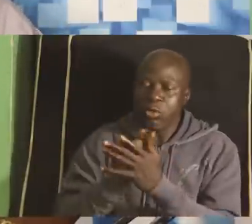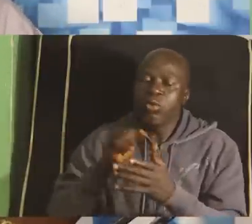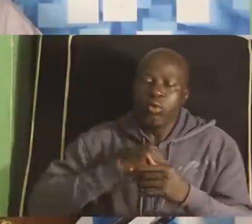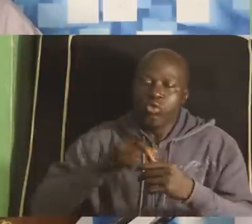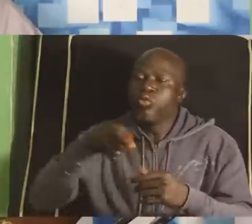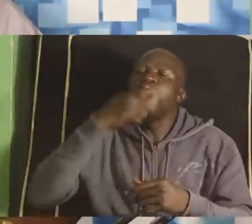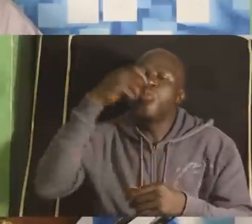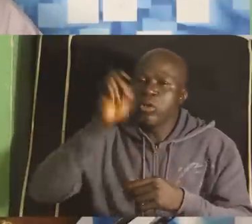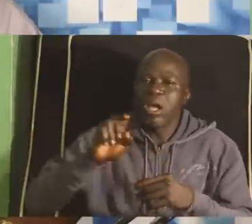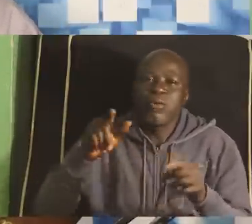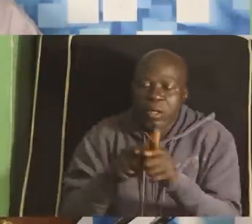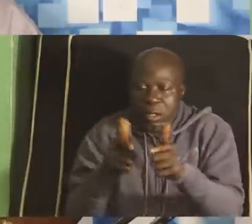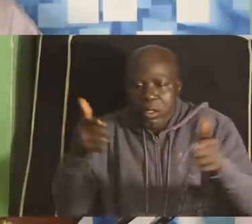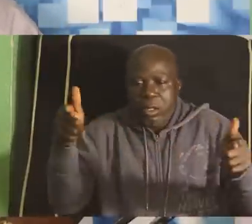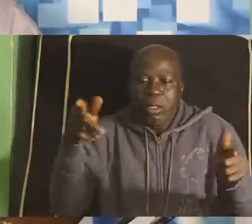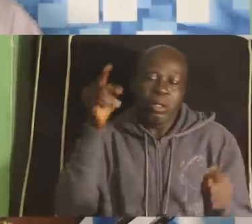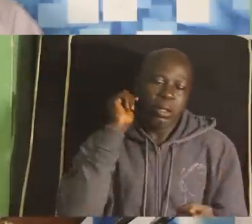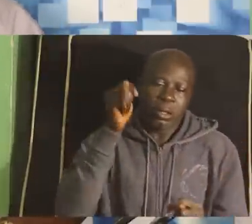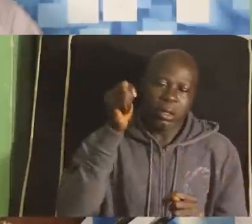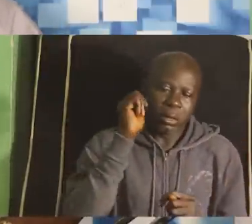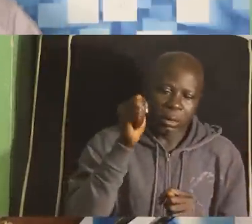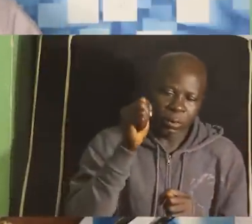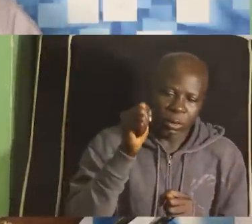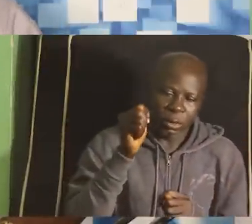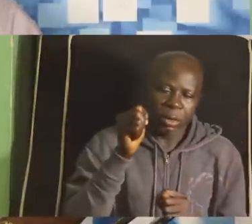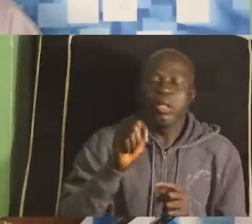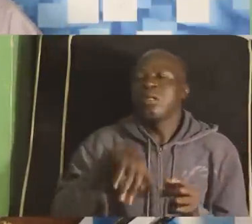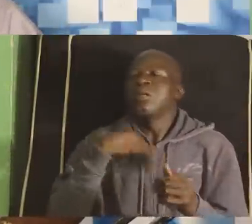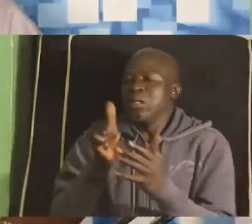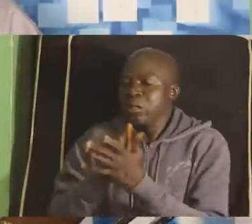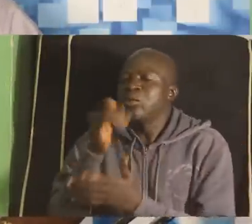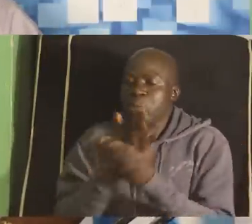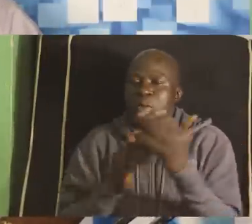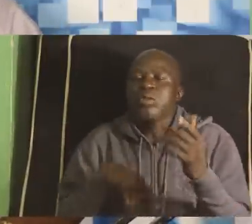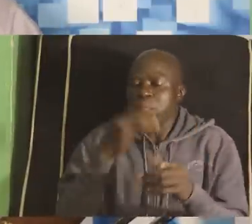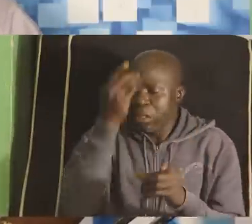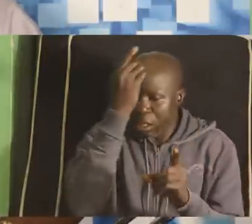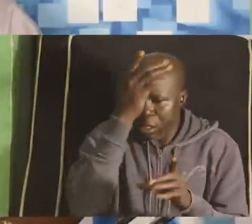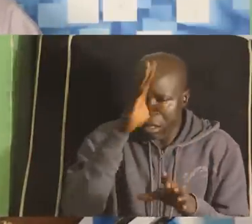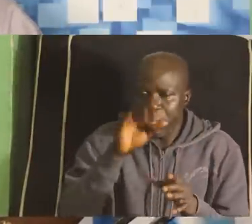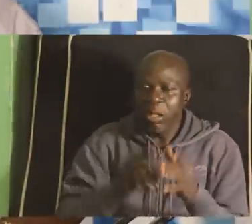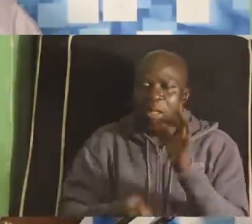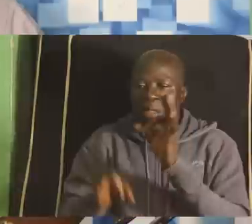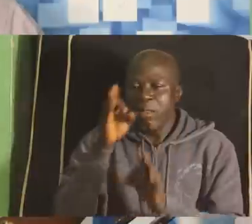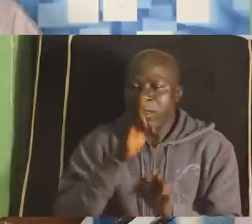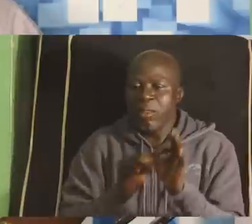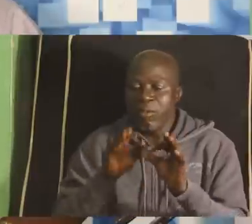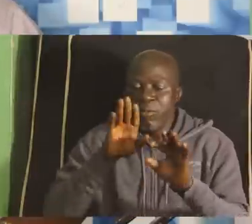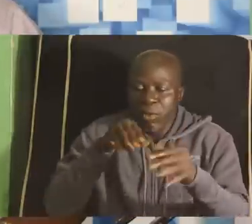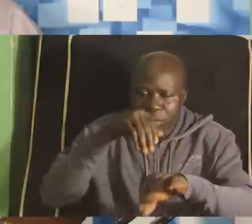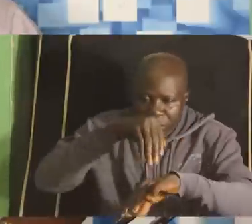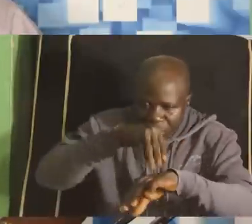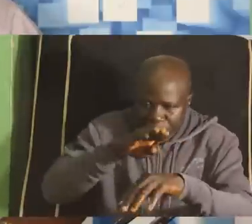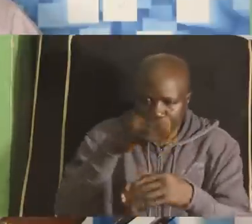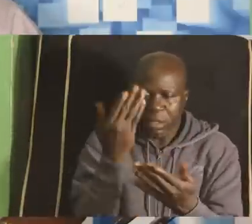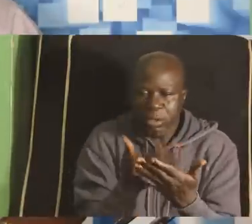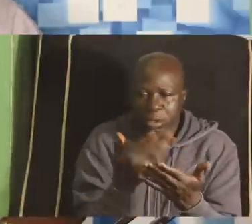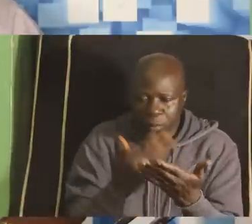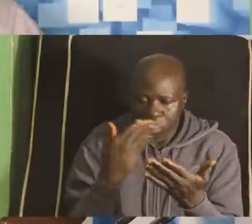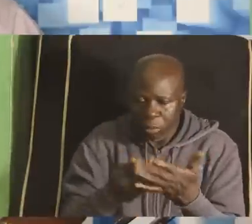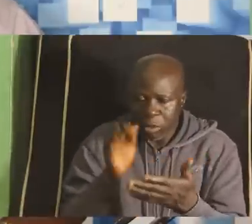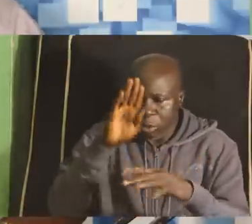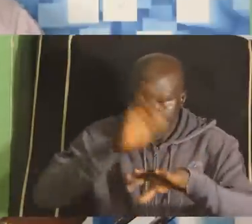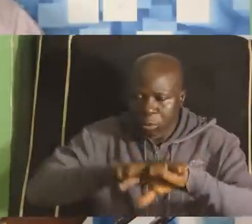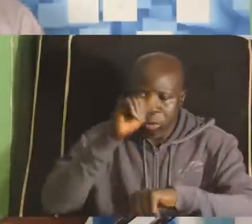And I know that you must have a great testimony. Ah, enikan so fun pe o daddy. Somebody told me that. O ni te yan ba nawo si Oluwa. He won't spend